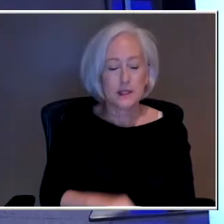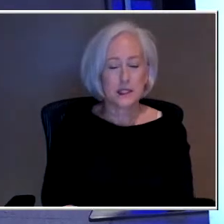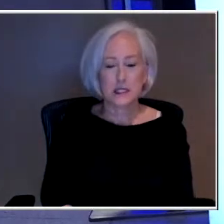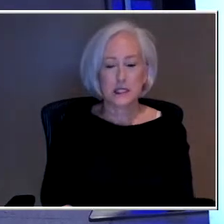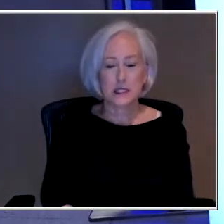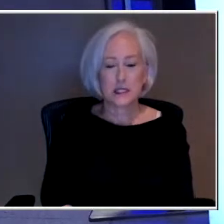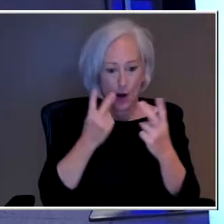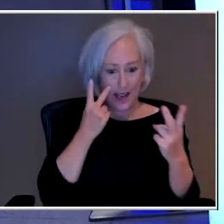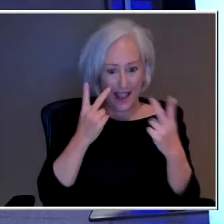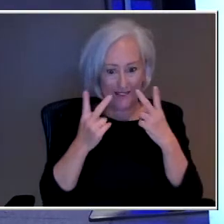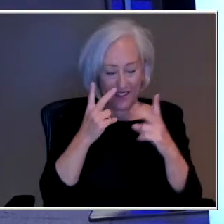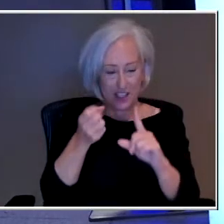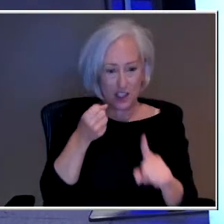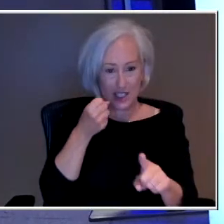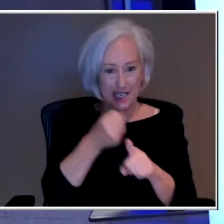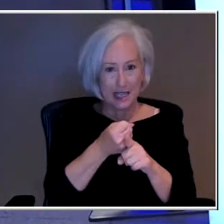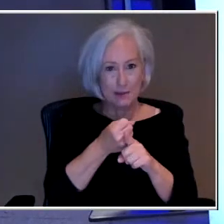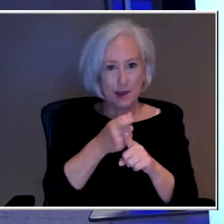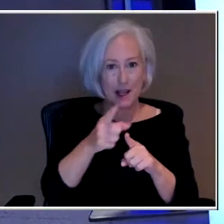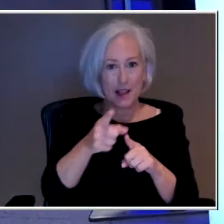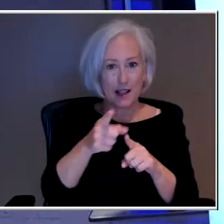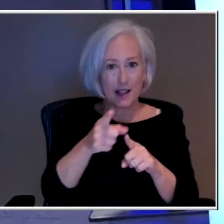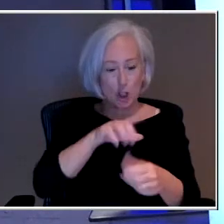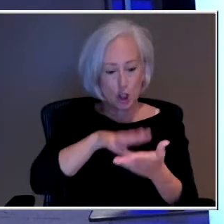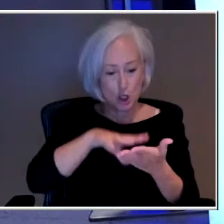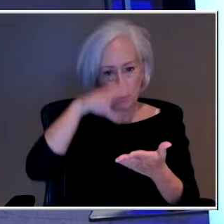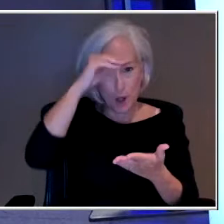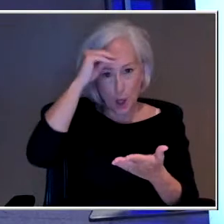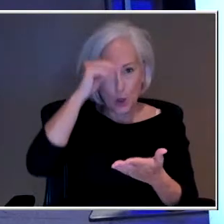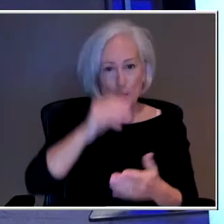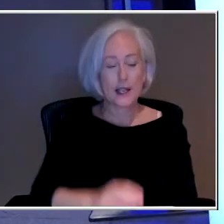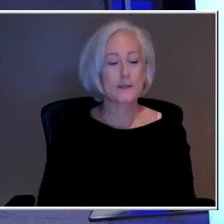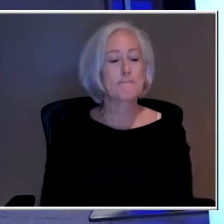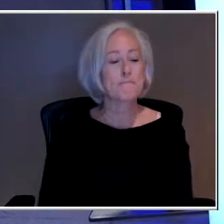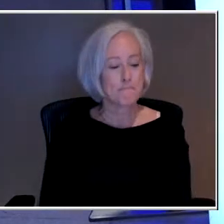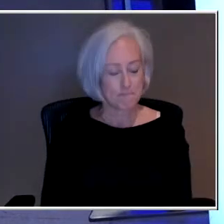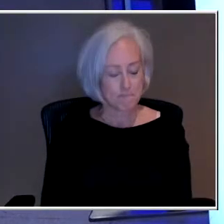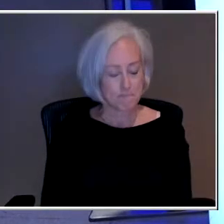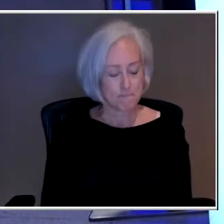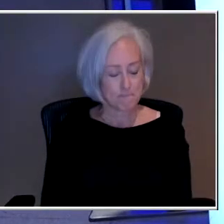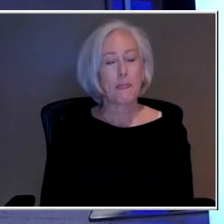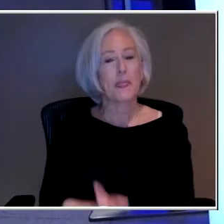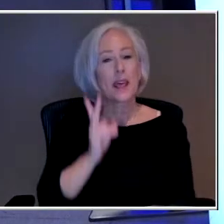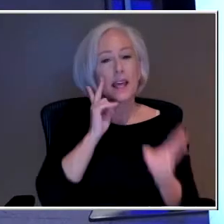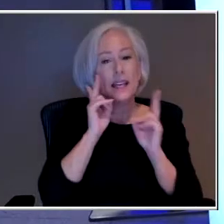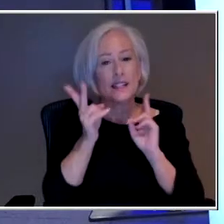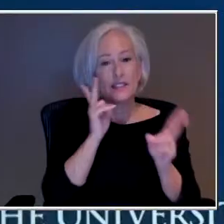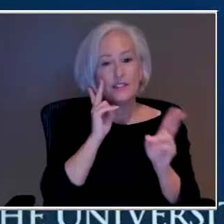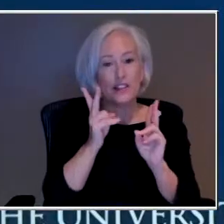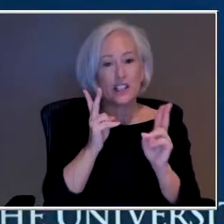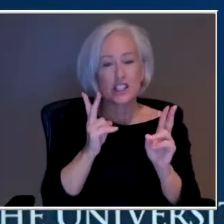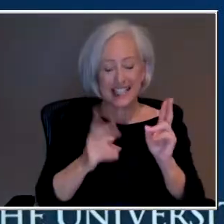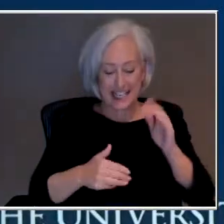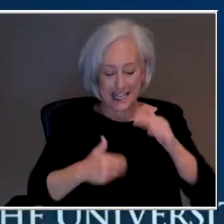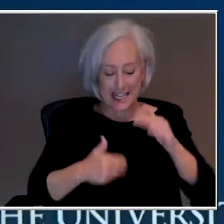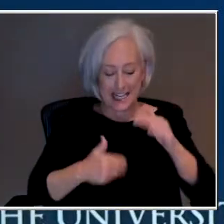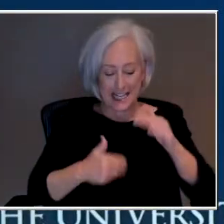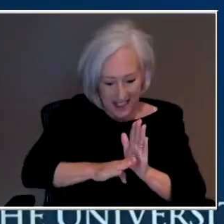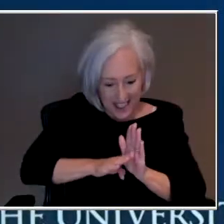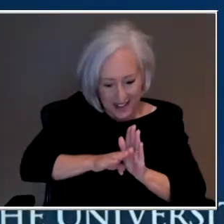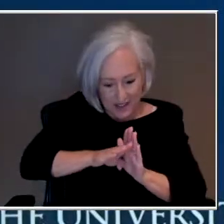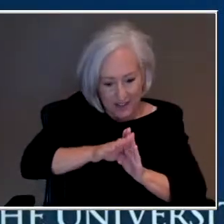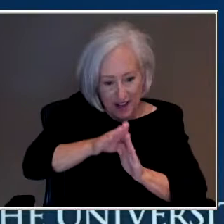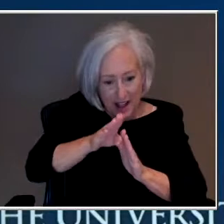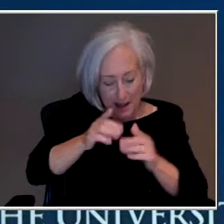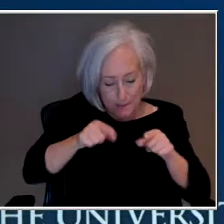impact their long-term learning? Yeah, vision is really a process, a developing process throughout childhood.